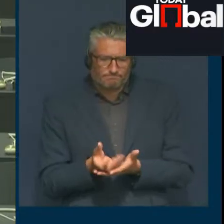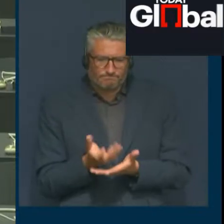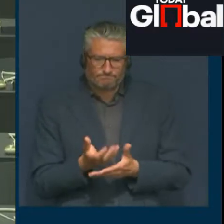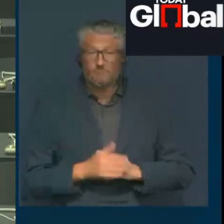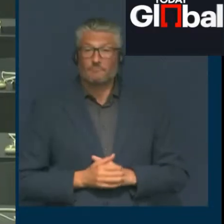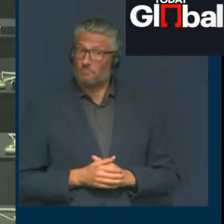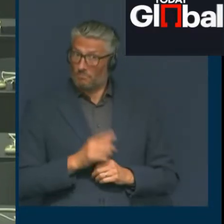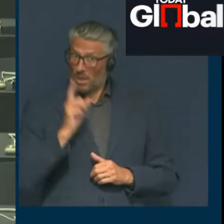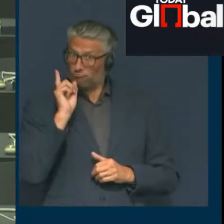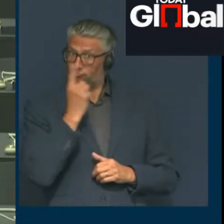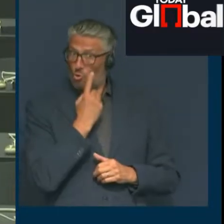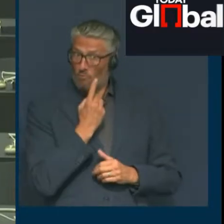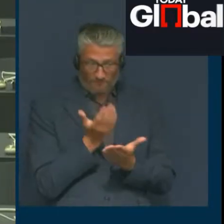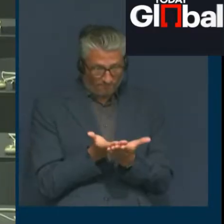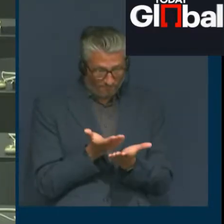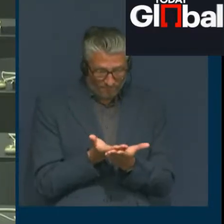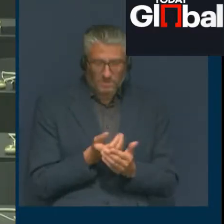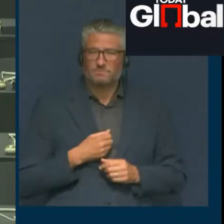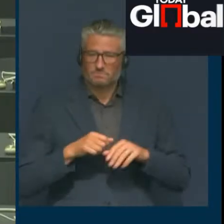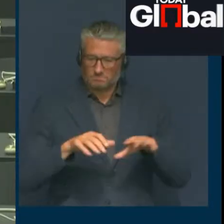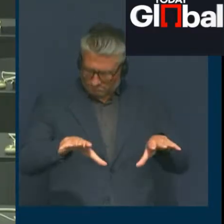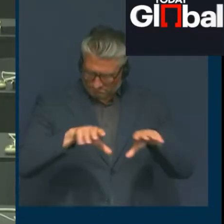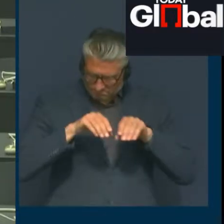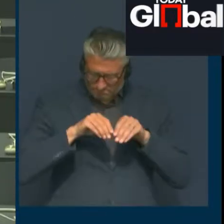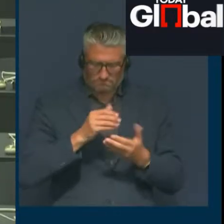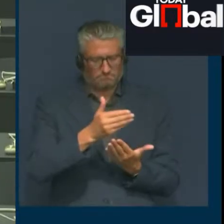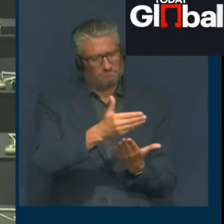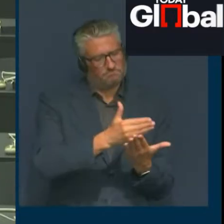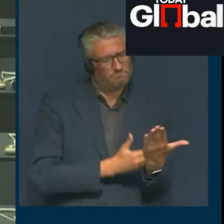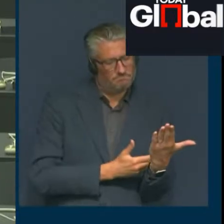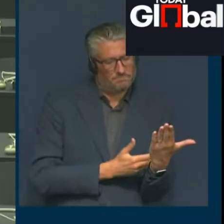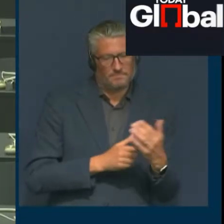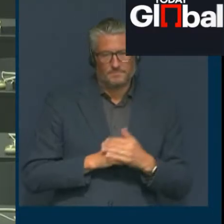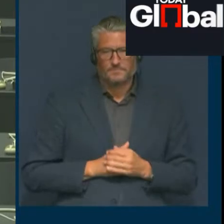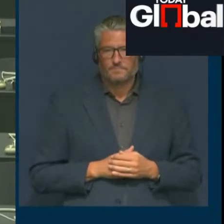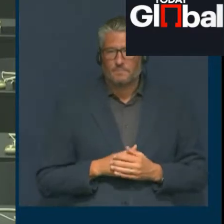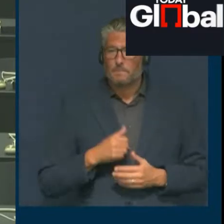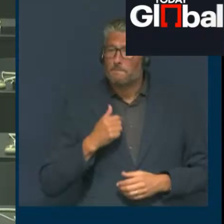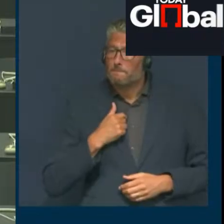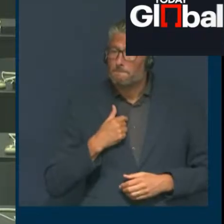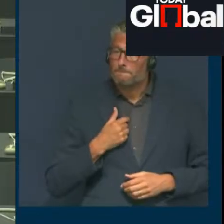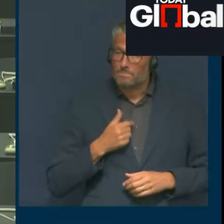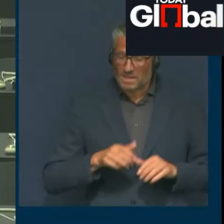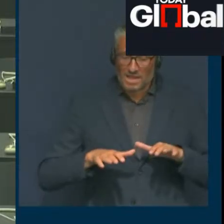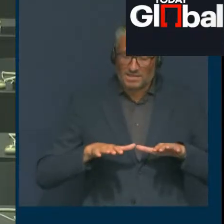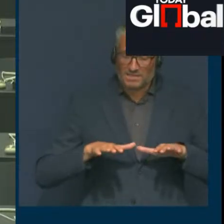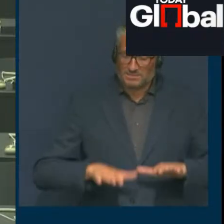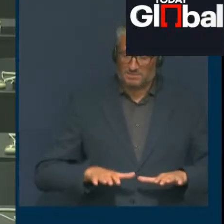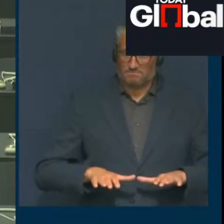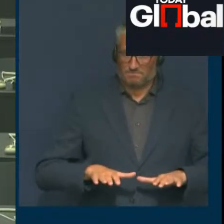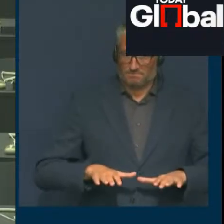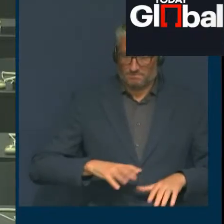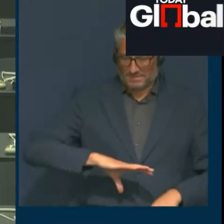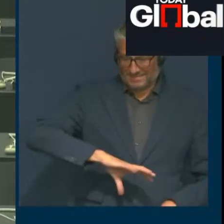evidence. The National Human Rights Commission believes that during the next